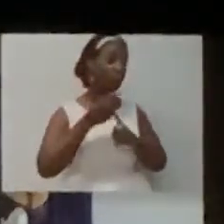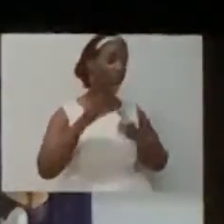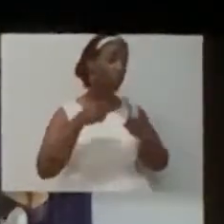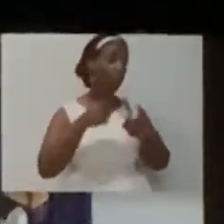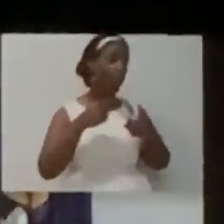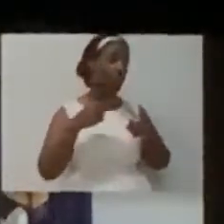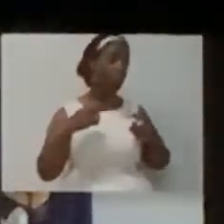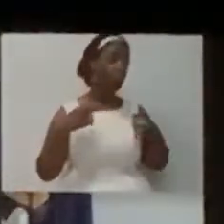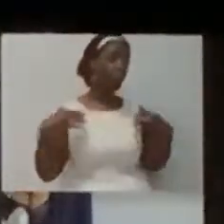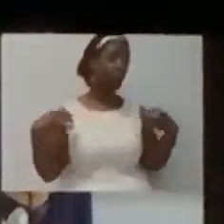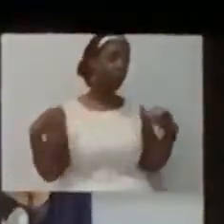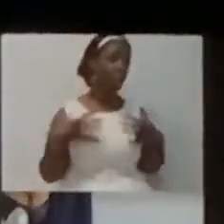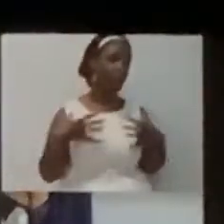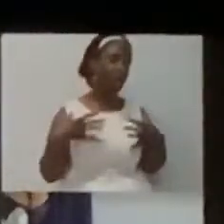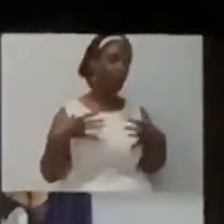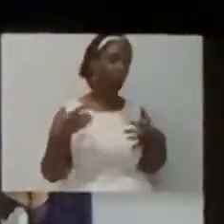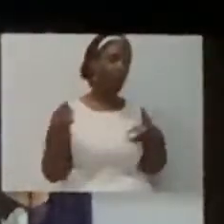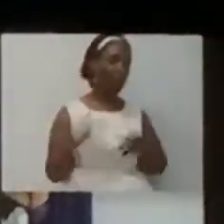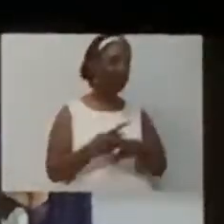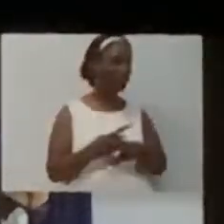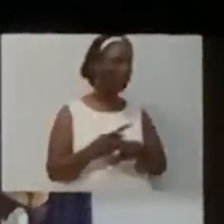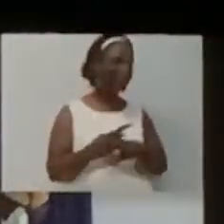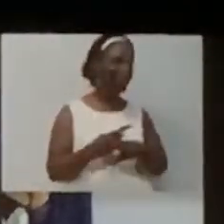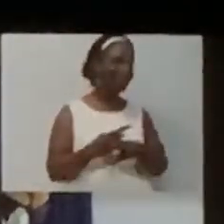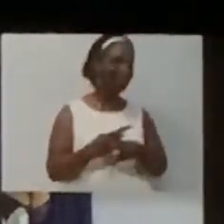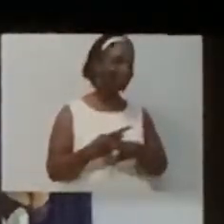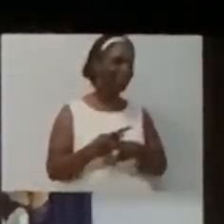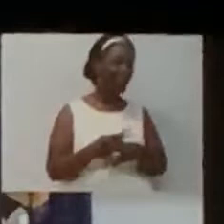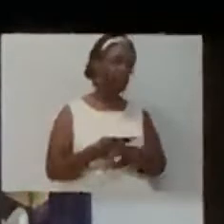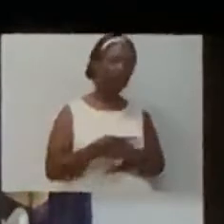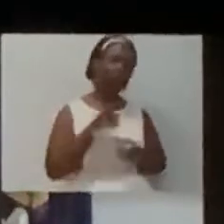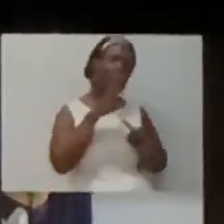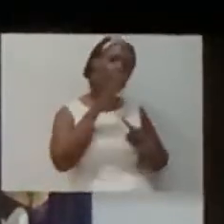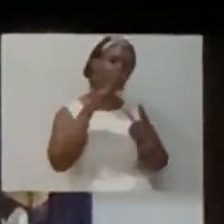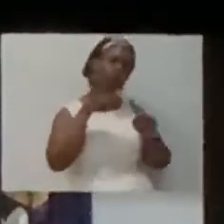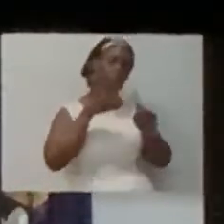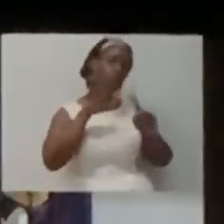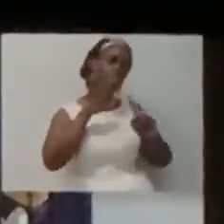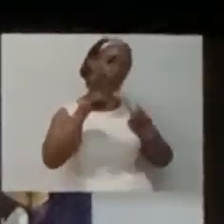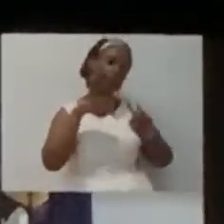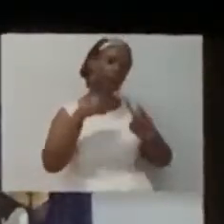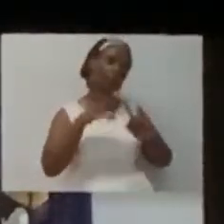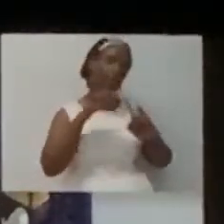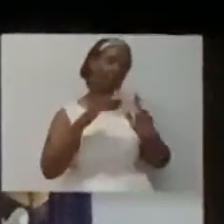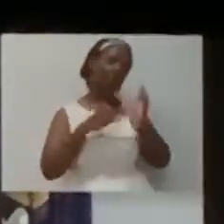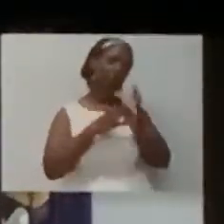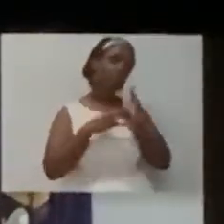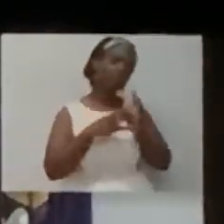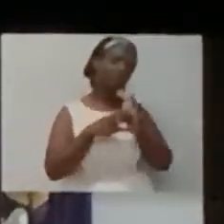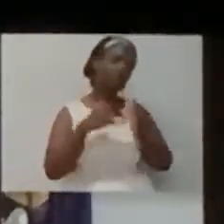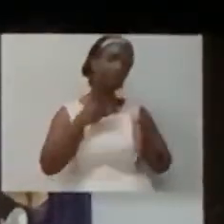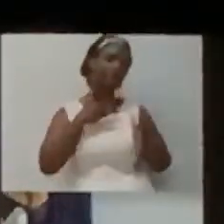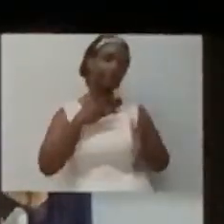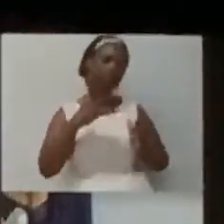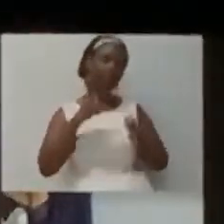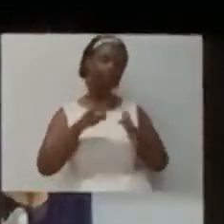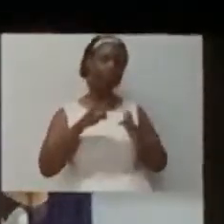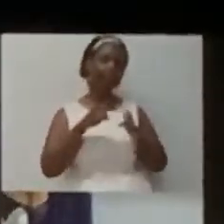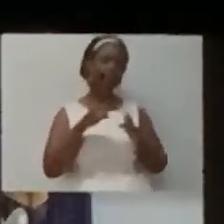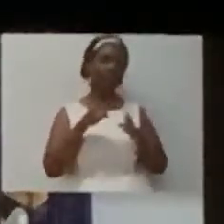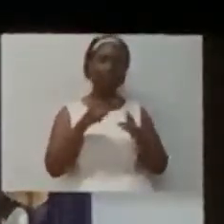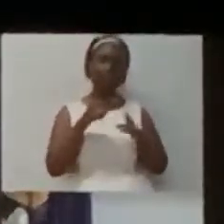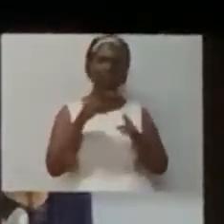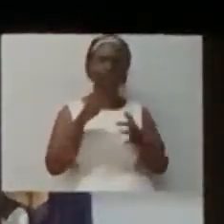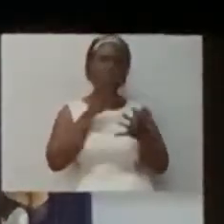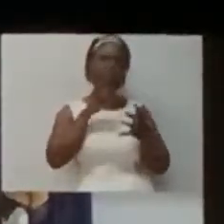our very best, bravest selves. In the context of fear and vulnerability, there is often very little in